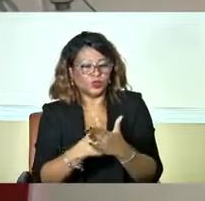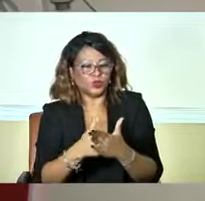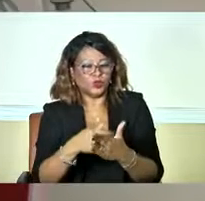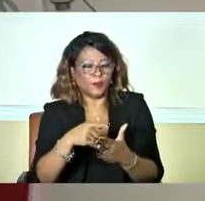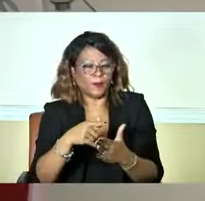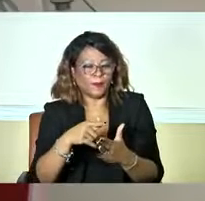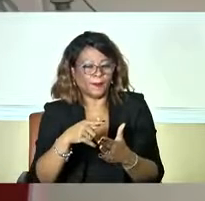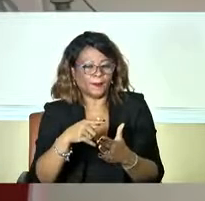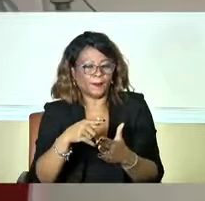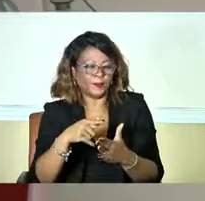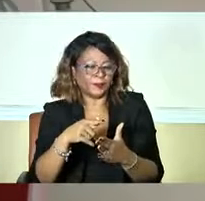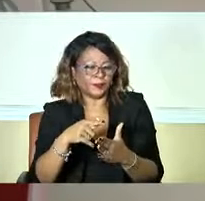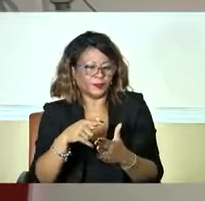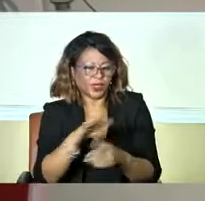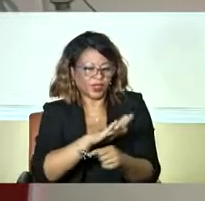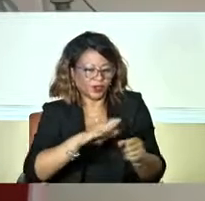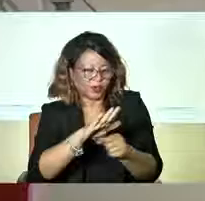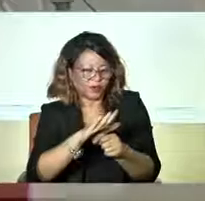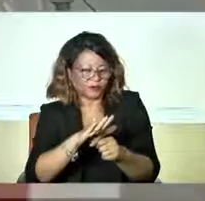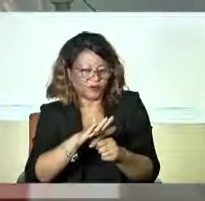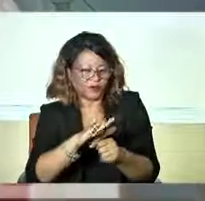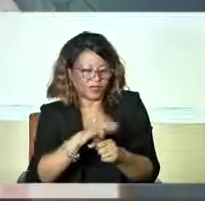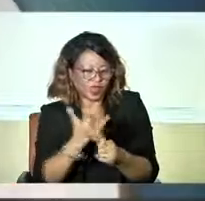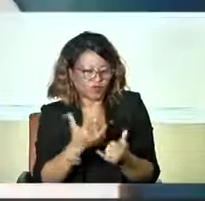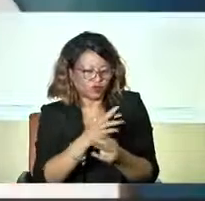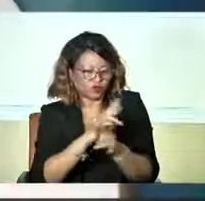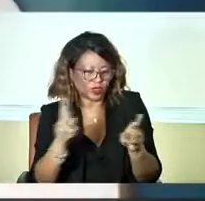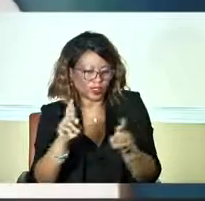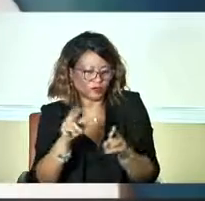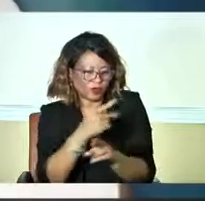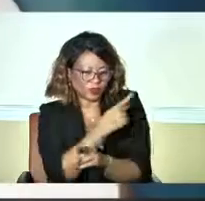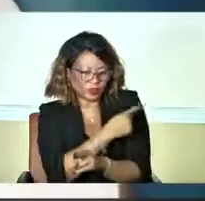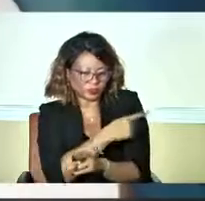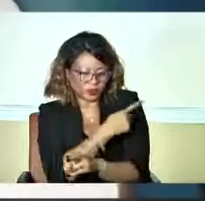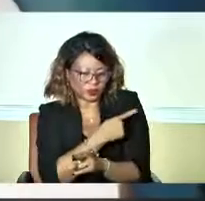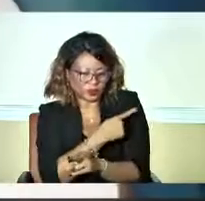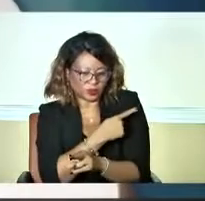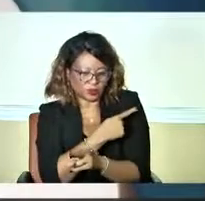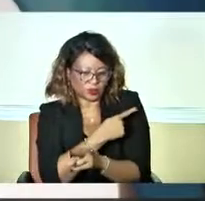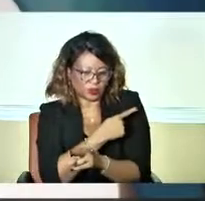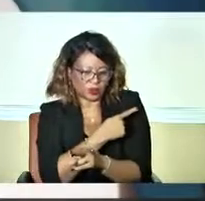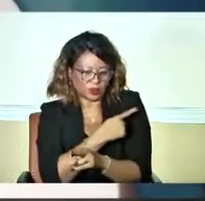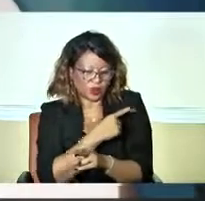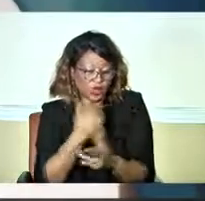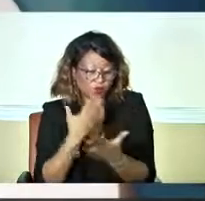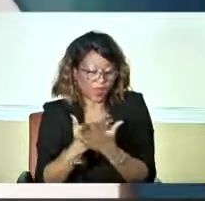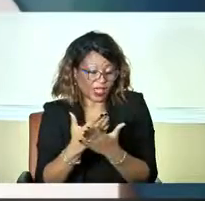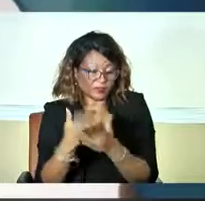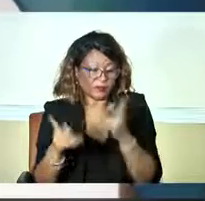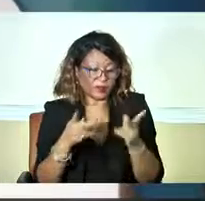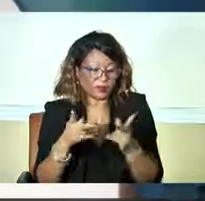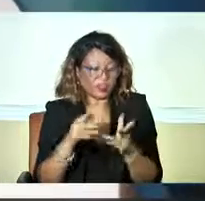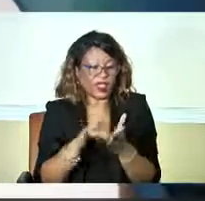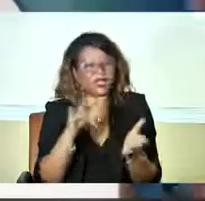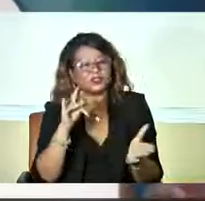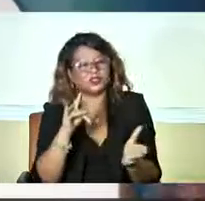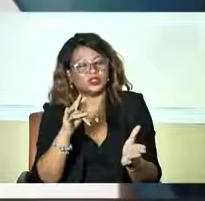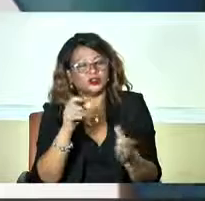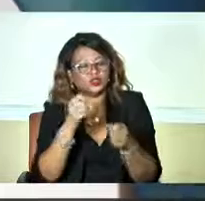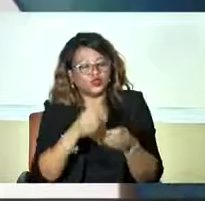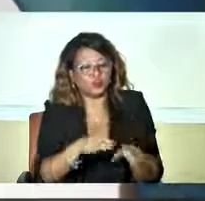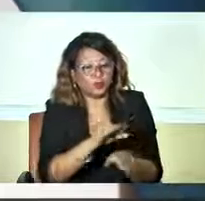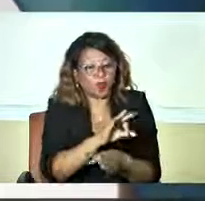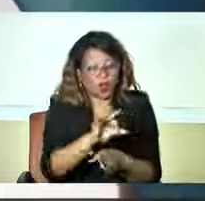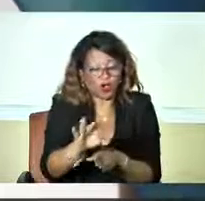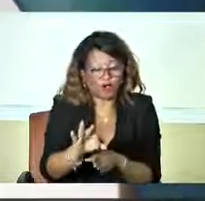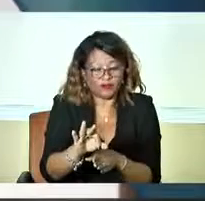portico, which is now ready for paving. Arriving patients will have access to be dropped